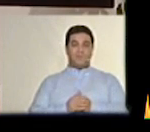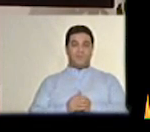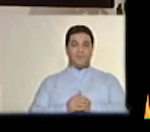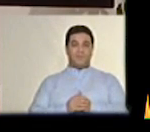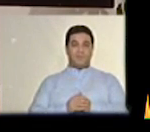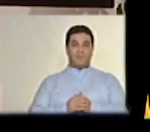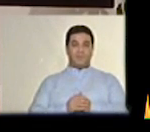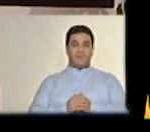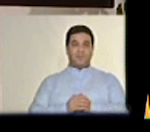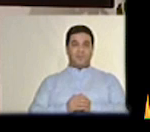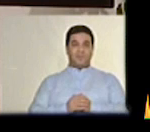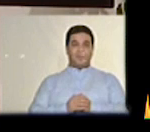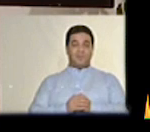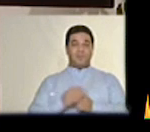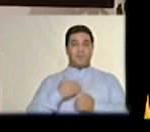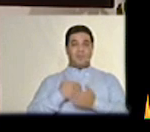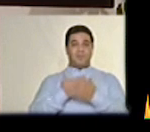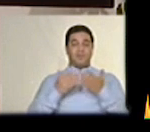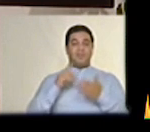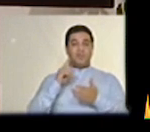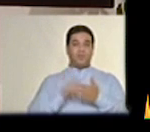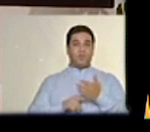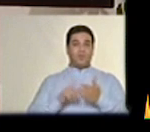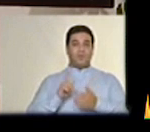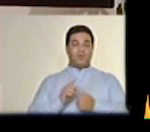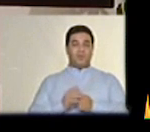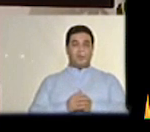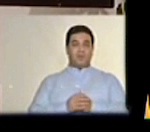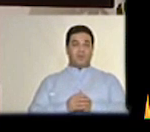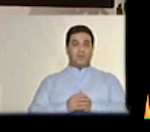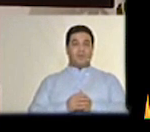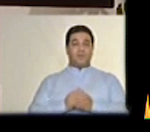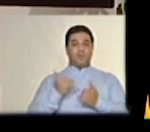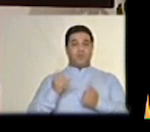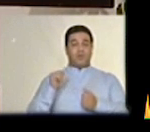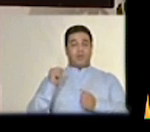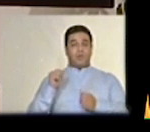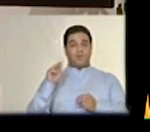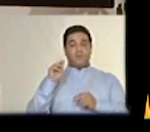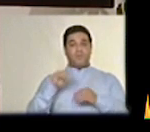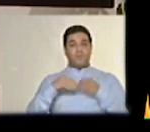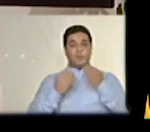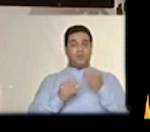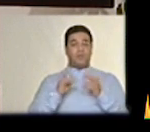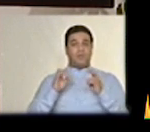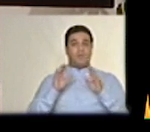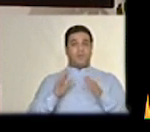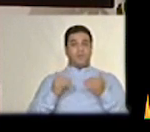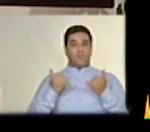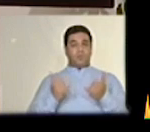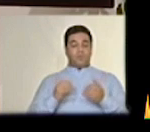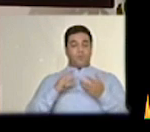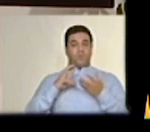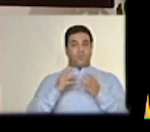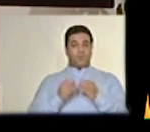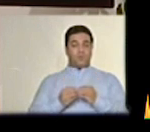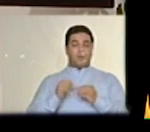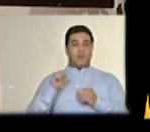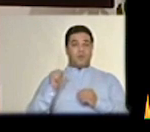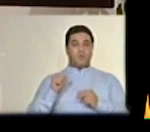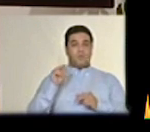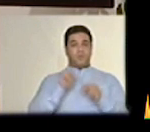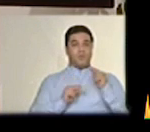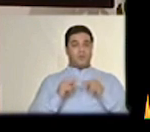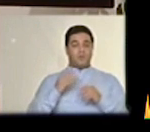yakunlandi. Men sizlarga ishonamanki, bugun adabiyotimizda berilayotgan nafaqat bugungi umumiy adabiyot